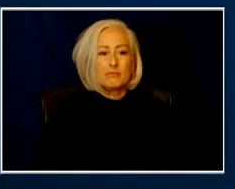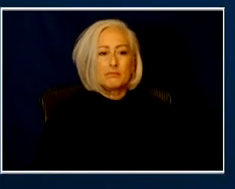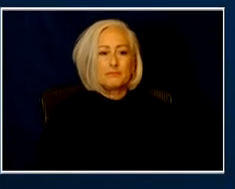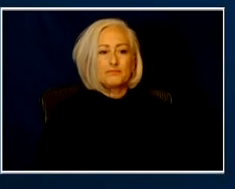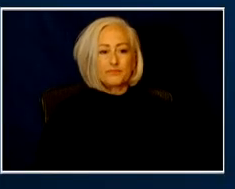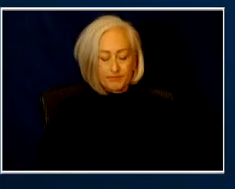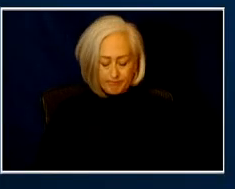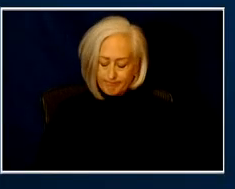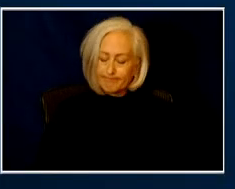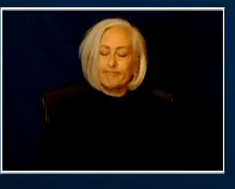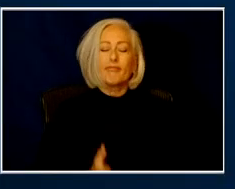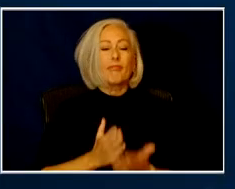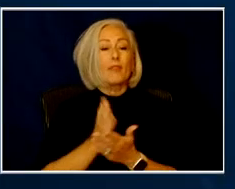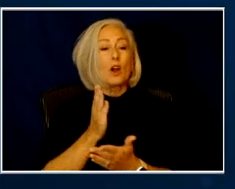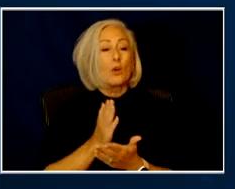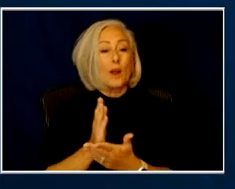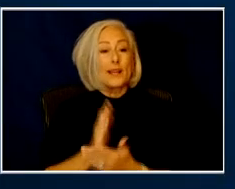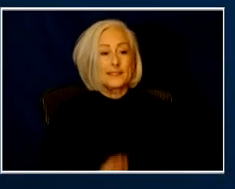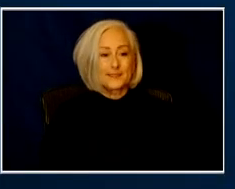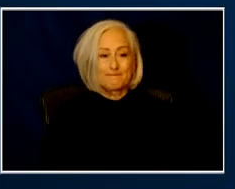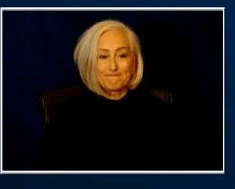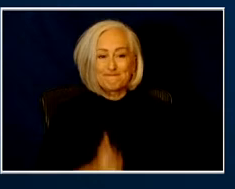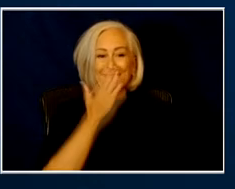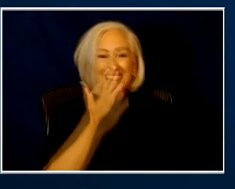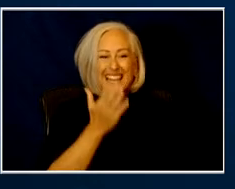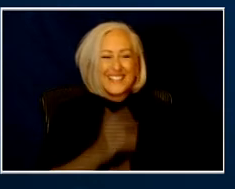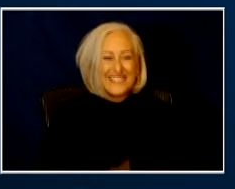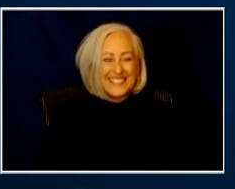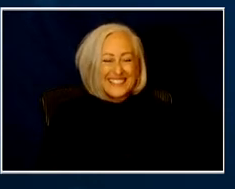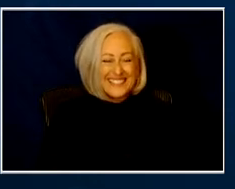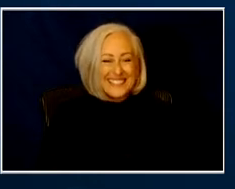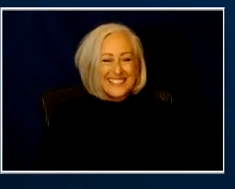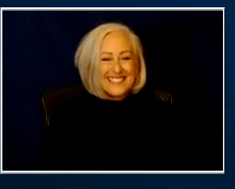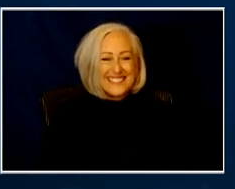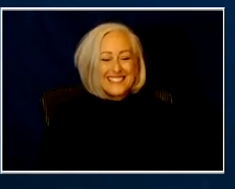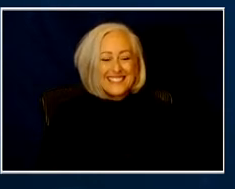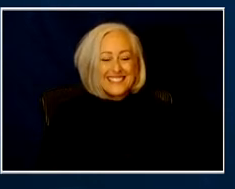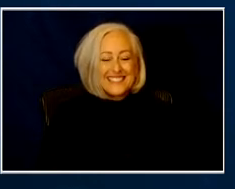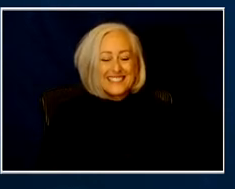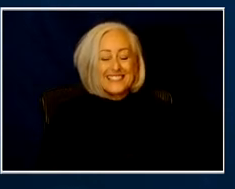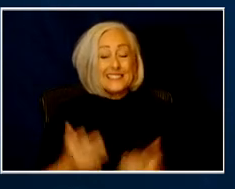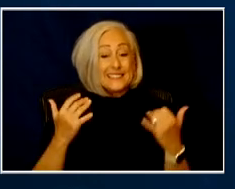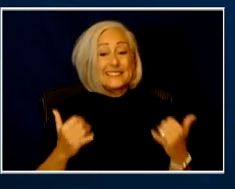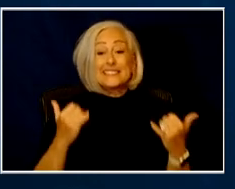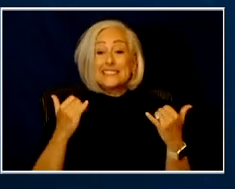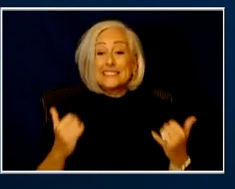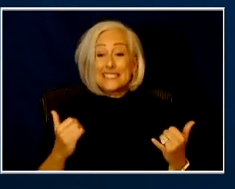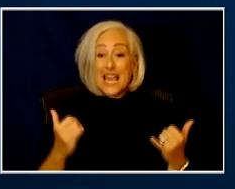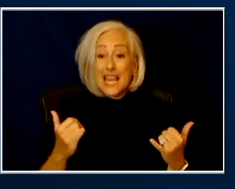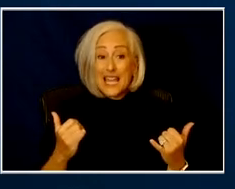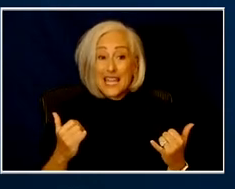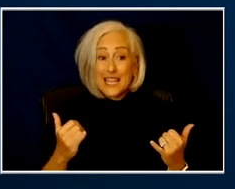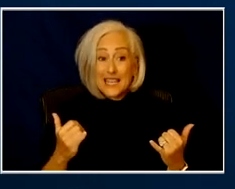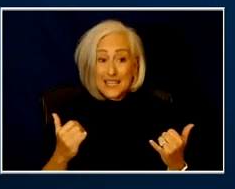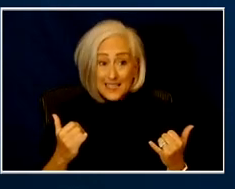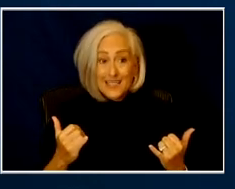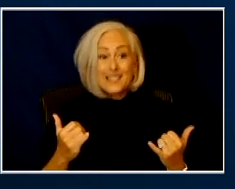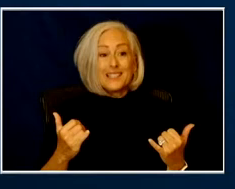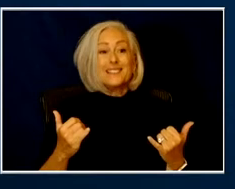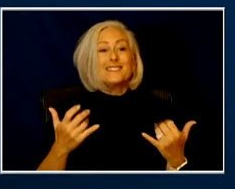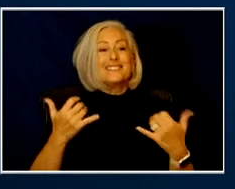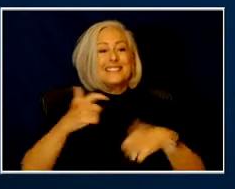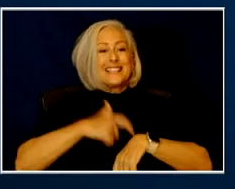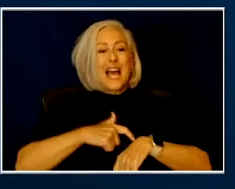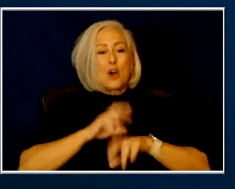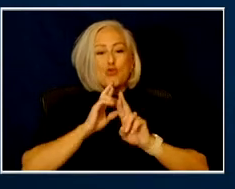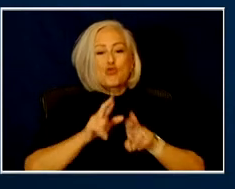all right well yeah thank you also okay so today we are finally getting to reporter questions and Community questions any